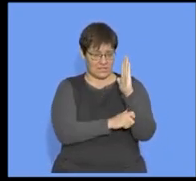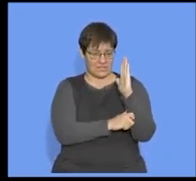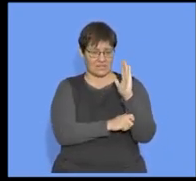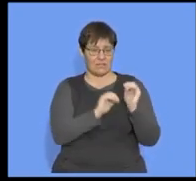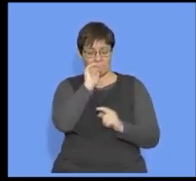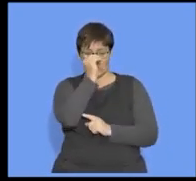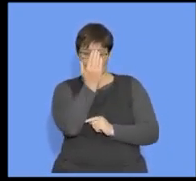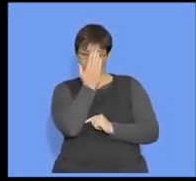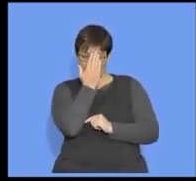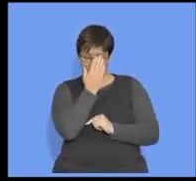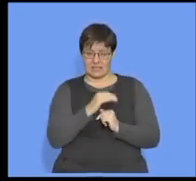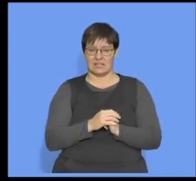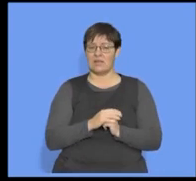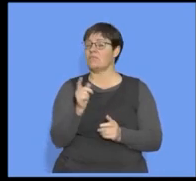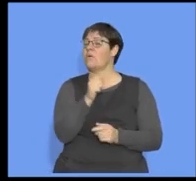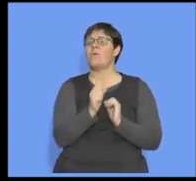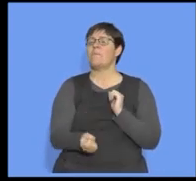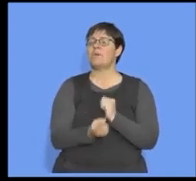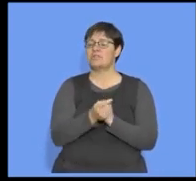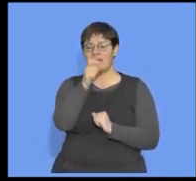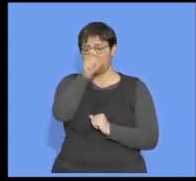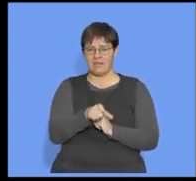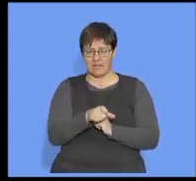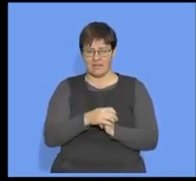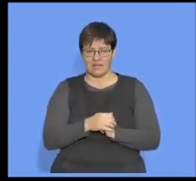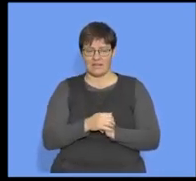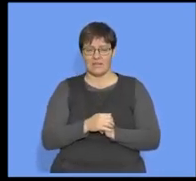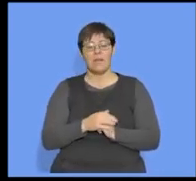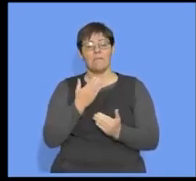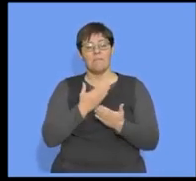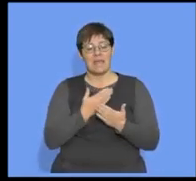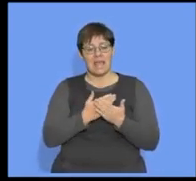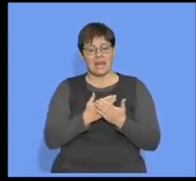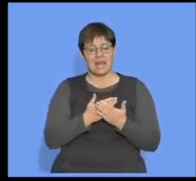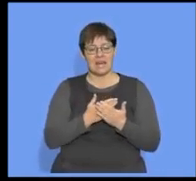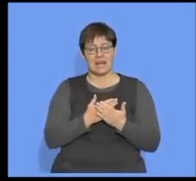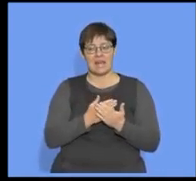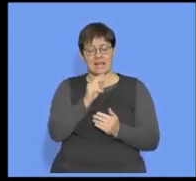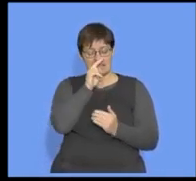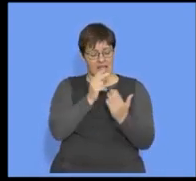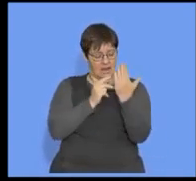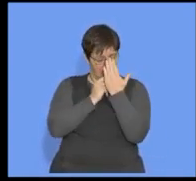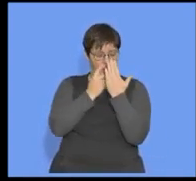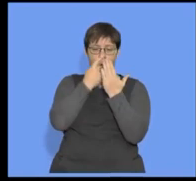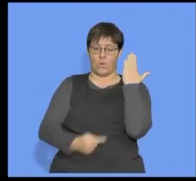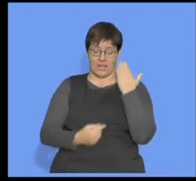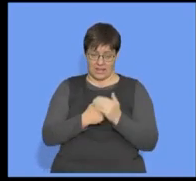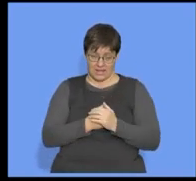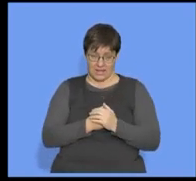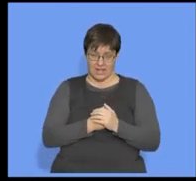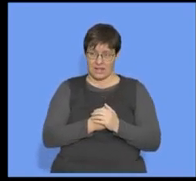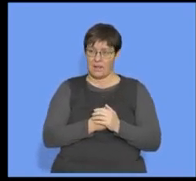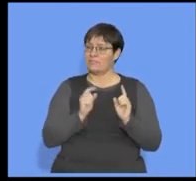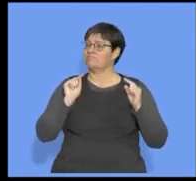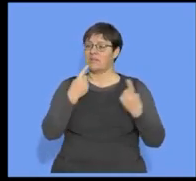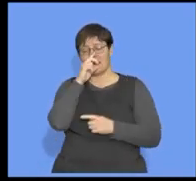Keywords here, short-sightedness. It occurs when a person has the ability to see